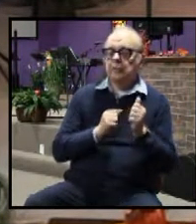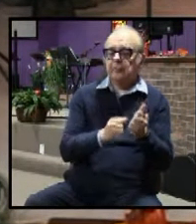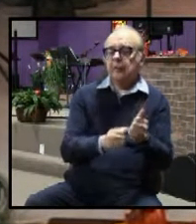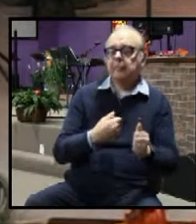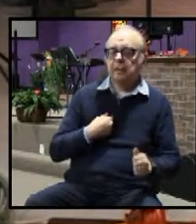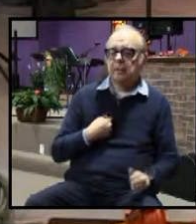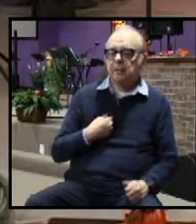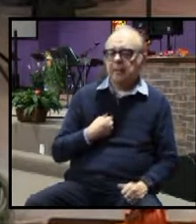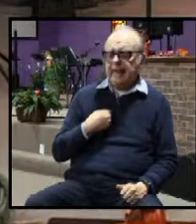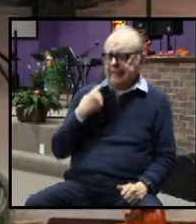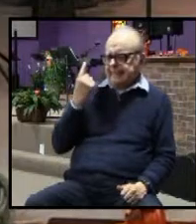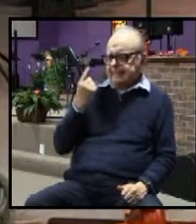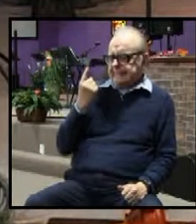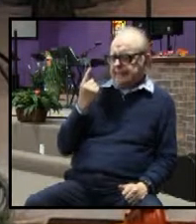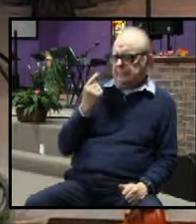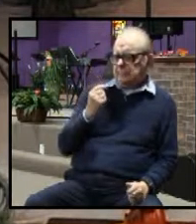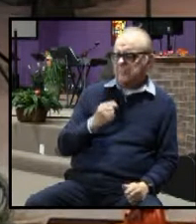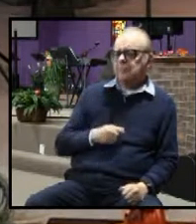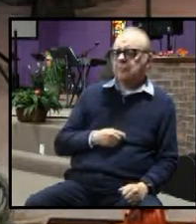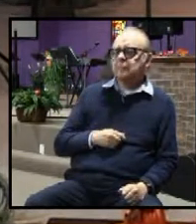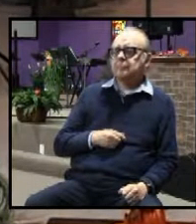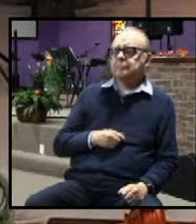So follow me on this logic for just a minute.